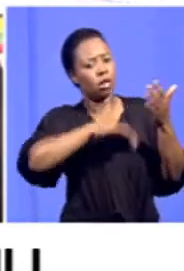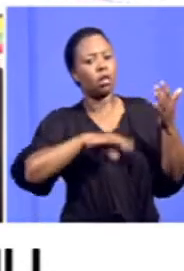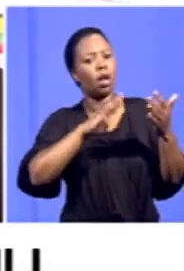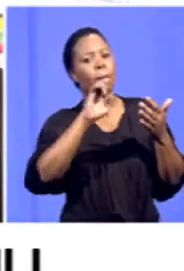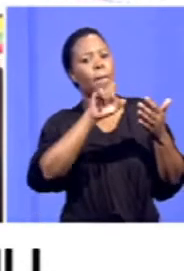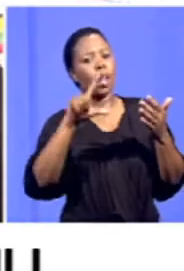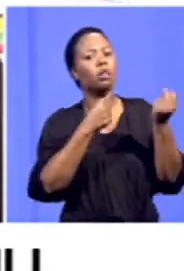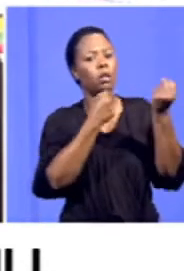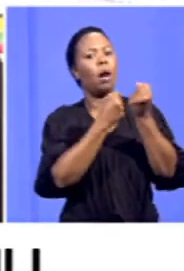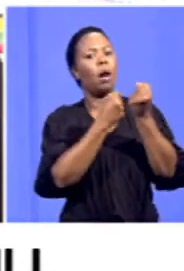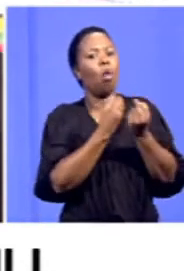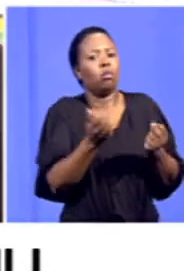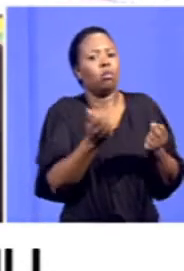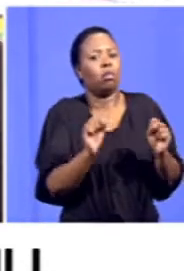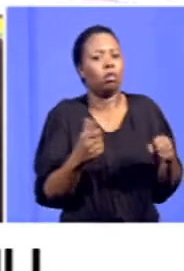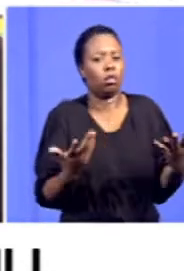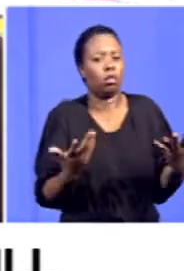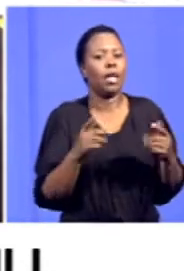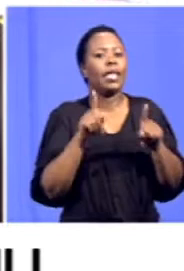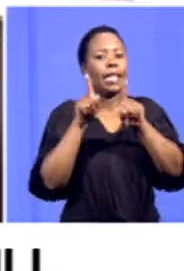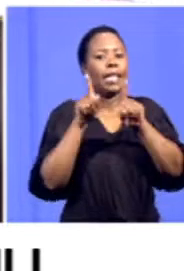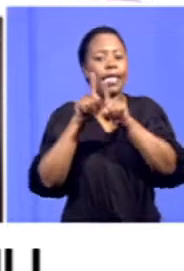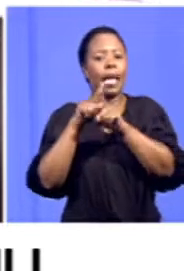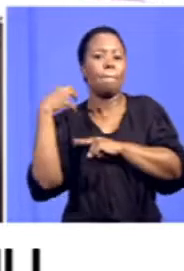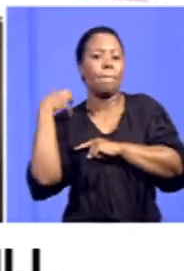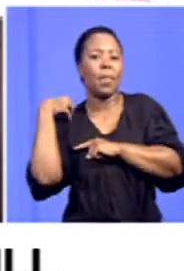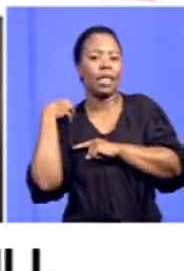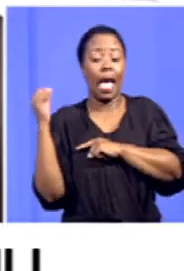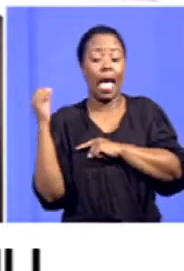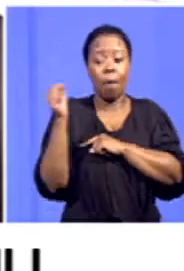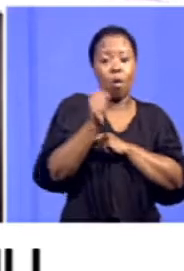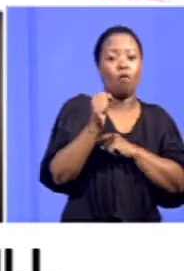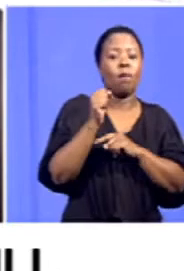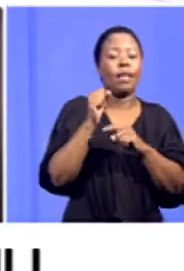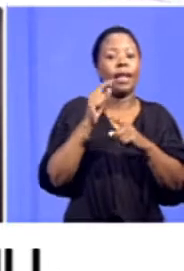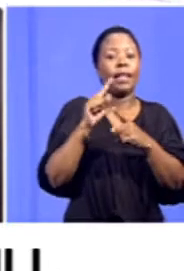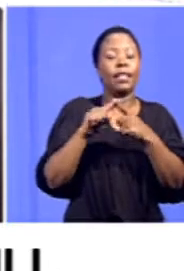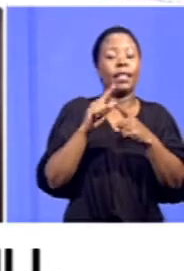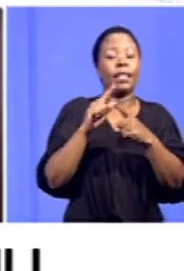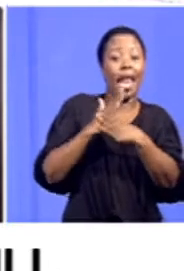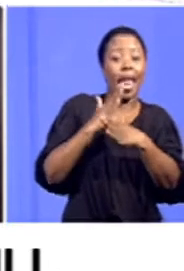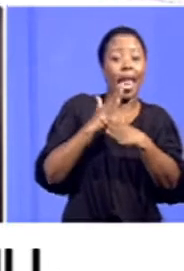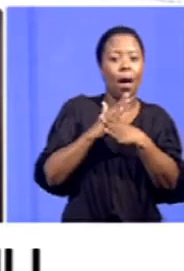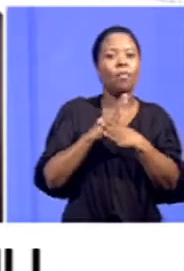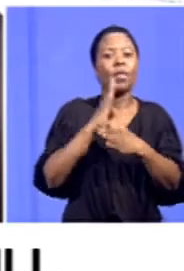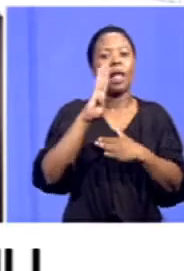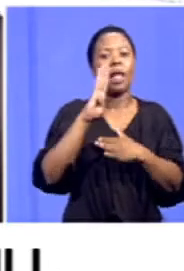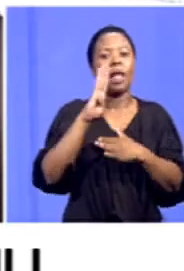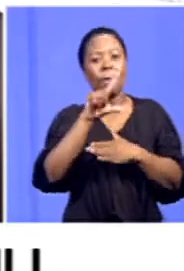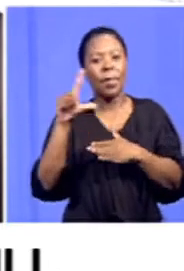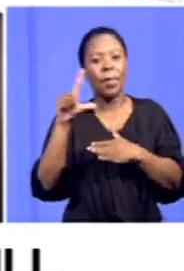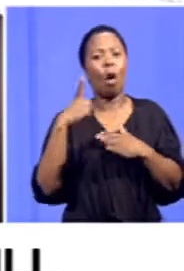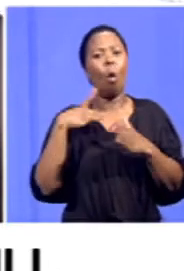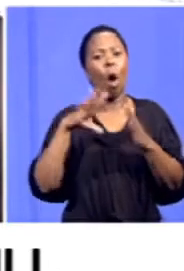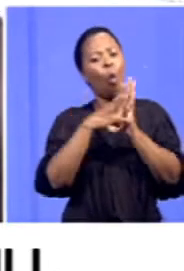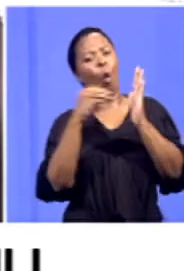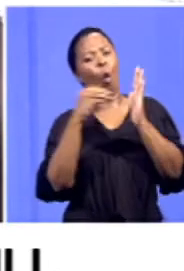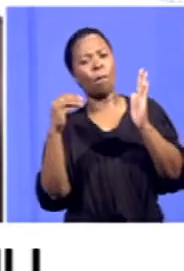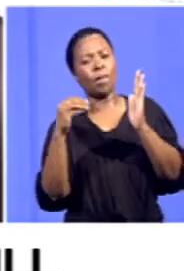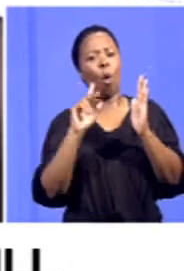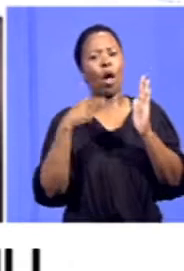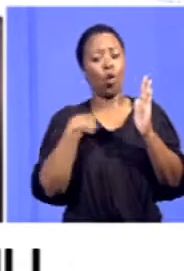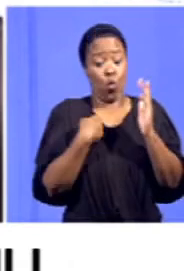are observing is that the Minister of Employment and Labour is also now bringing a bill which seeks to duplicate what we are doing. But we were going